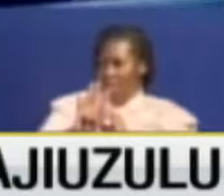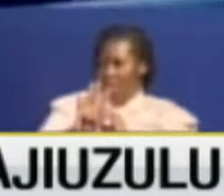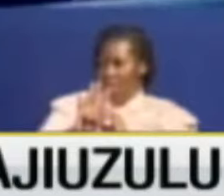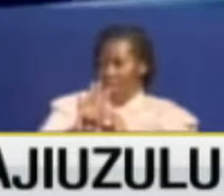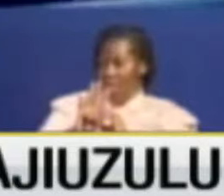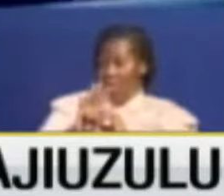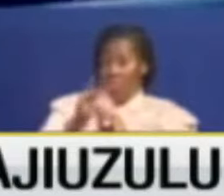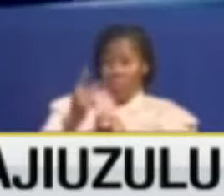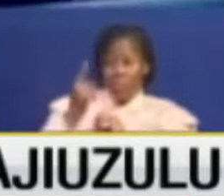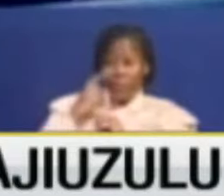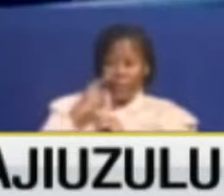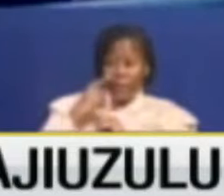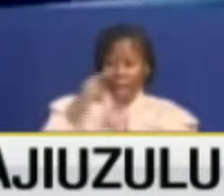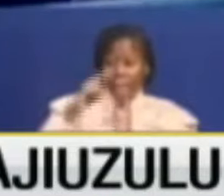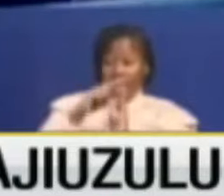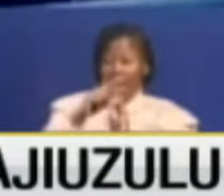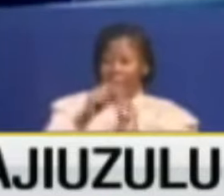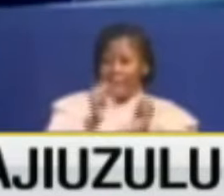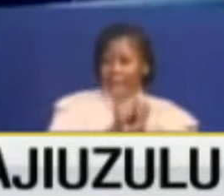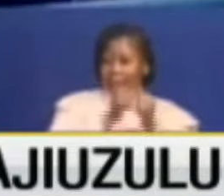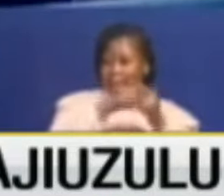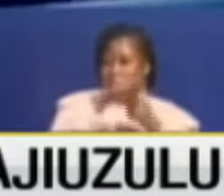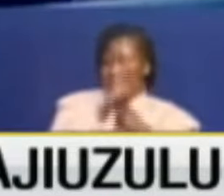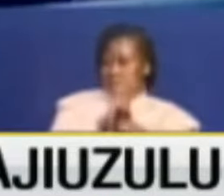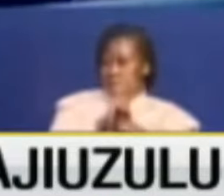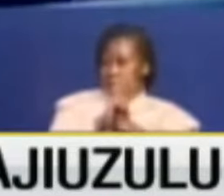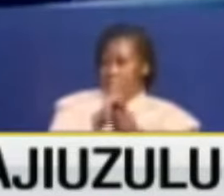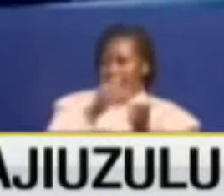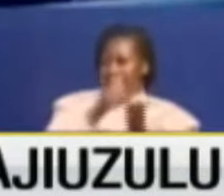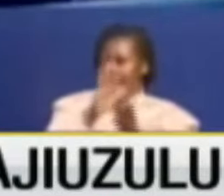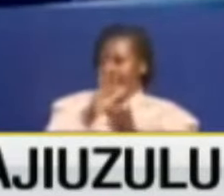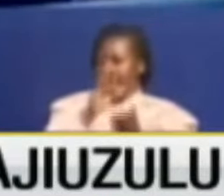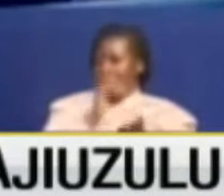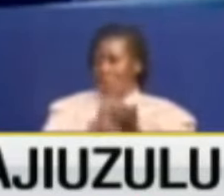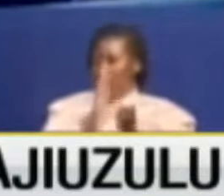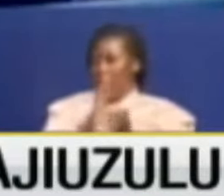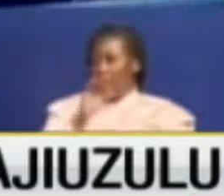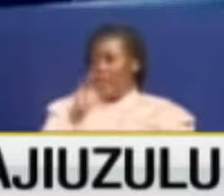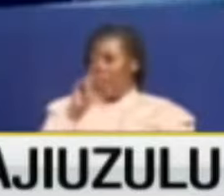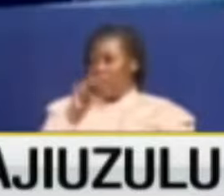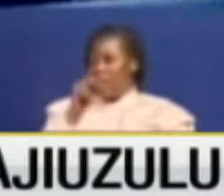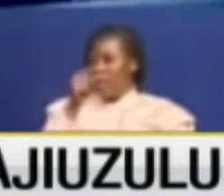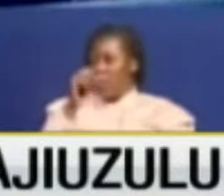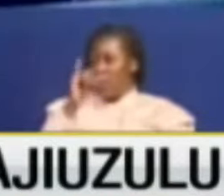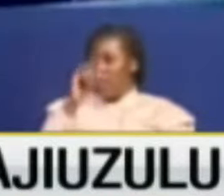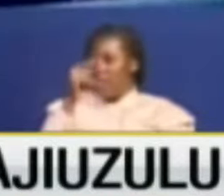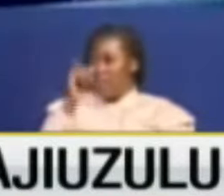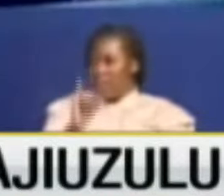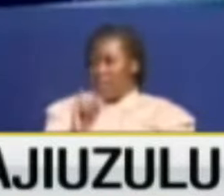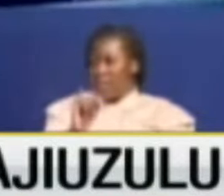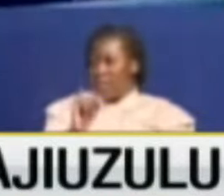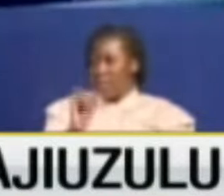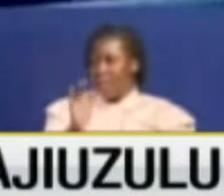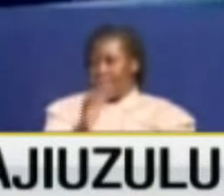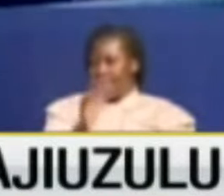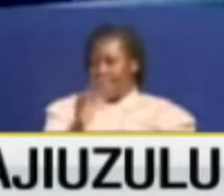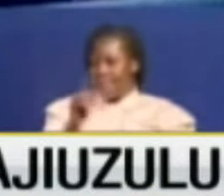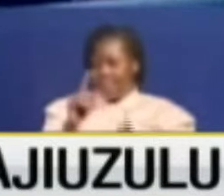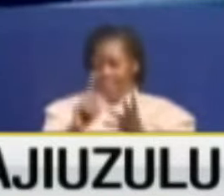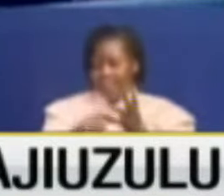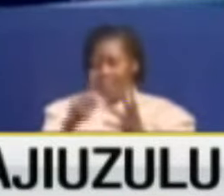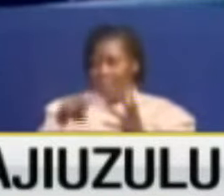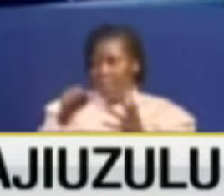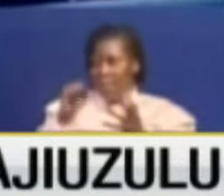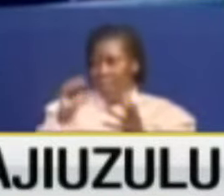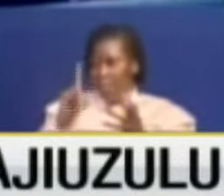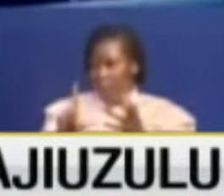you will see paragraph 16B, sending Dr. Ntoiti, that same Ntoiti, Paul Mwaki, that same